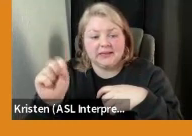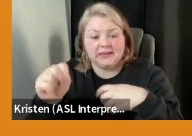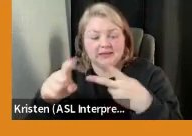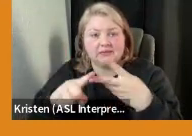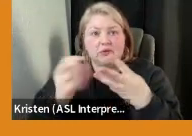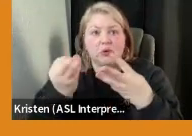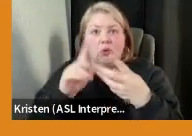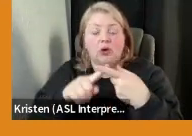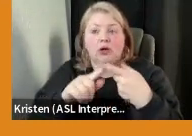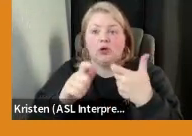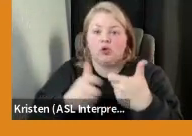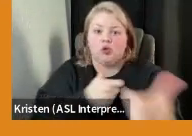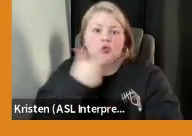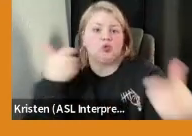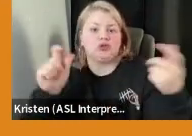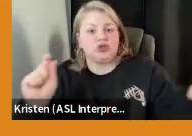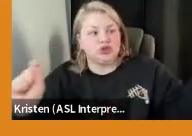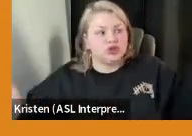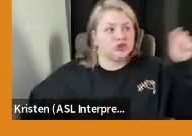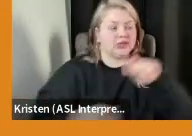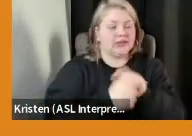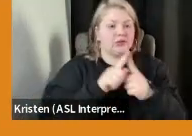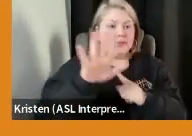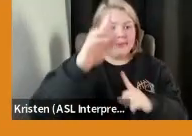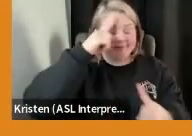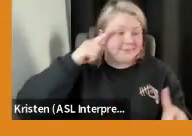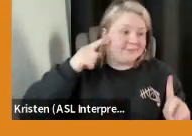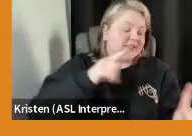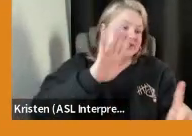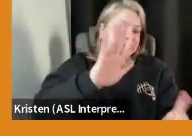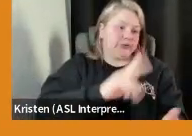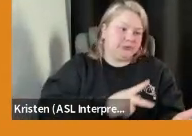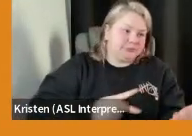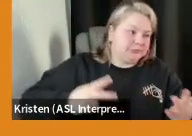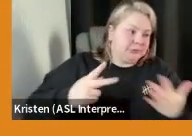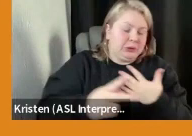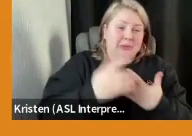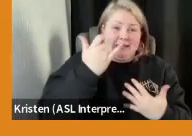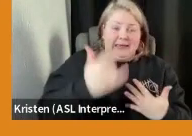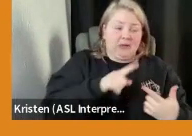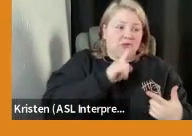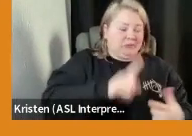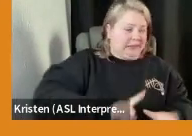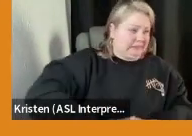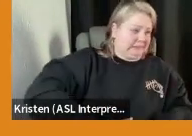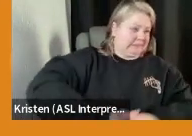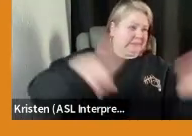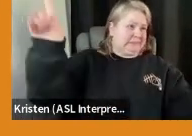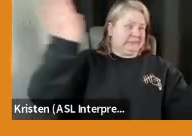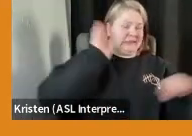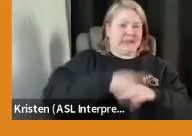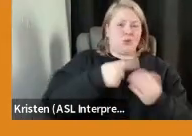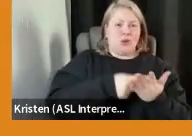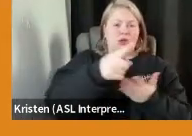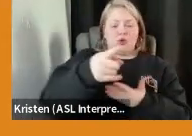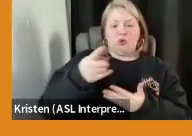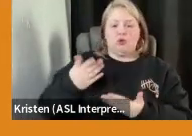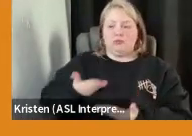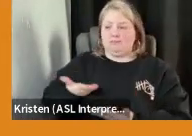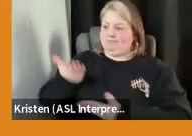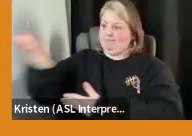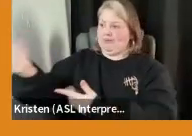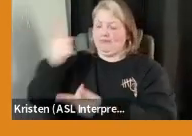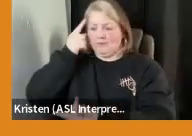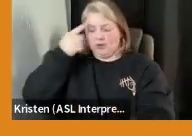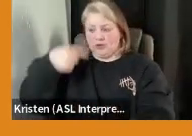mission or programming to something that bears very little resemblance to what applied,